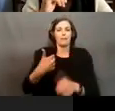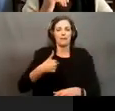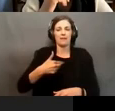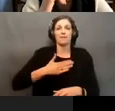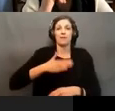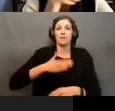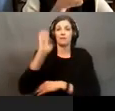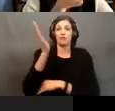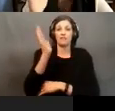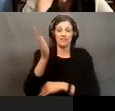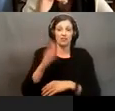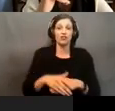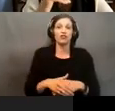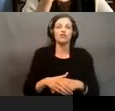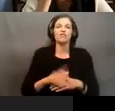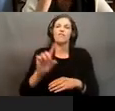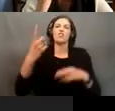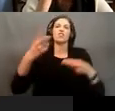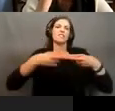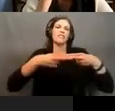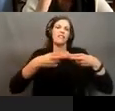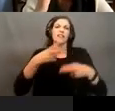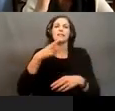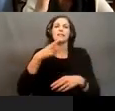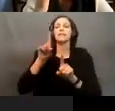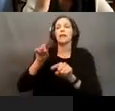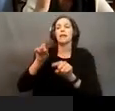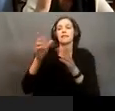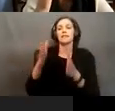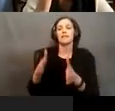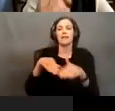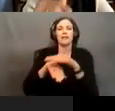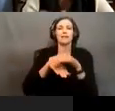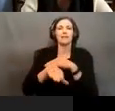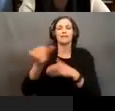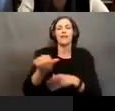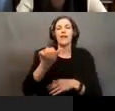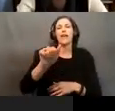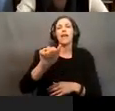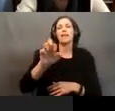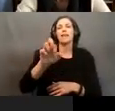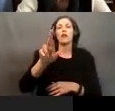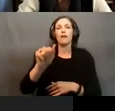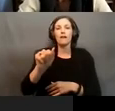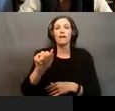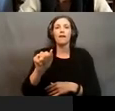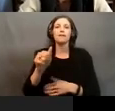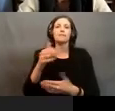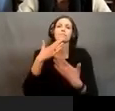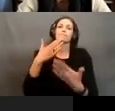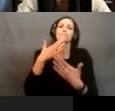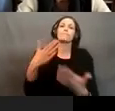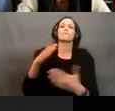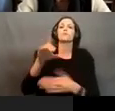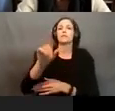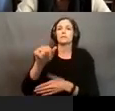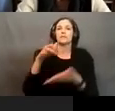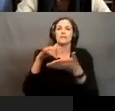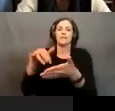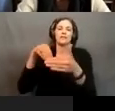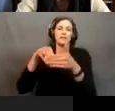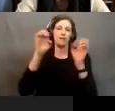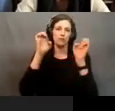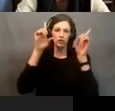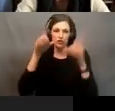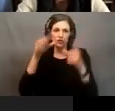is, the first slide says attendee access at AERA with gratitude to the disability studies and education